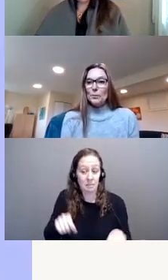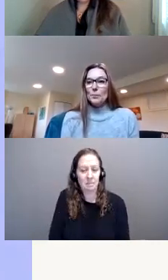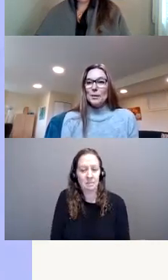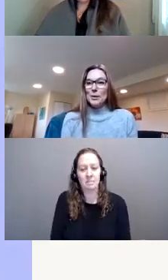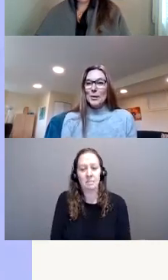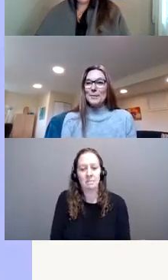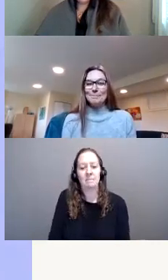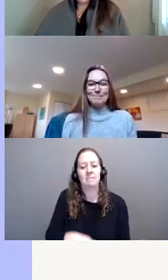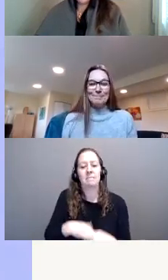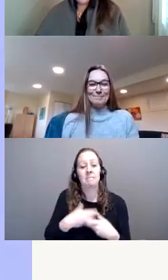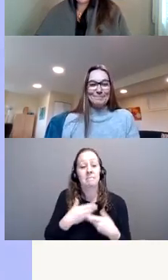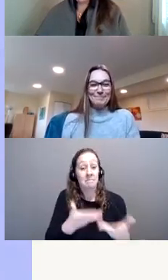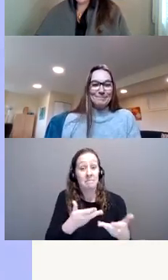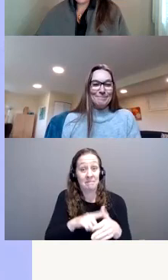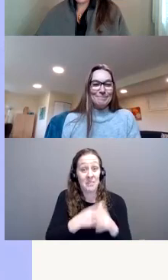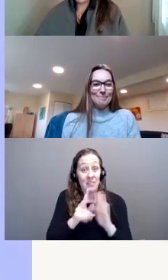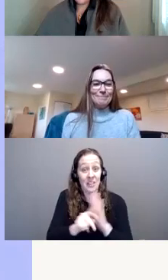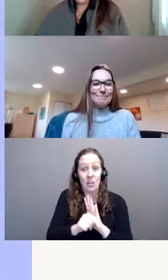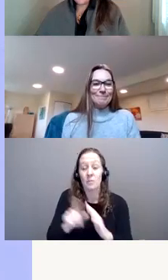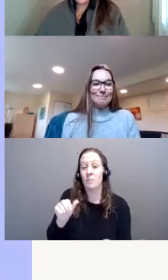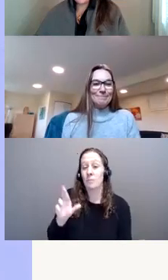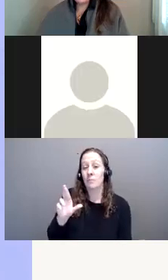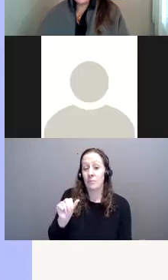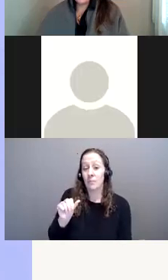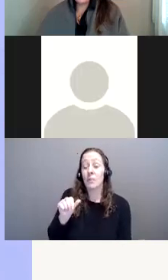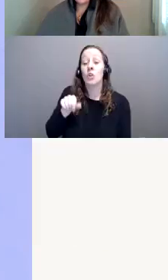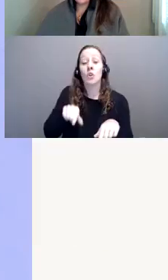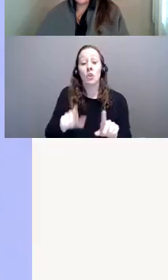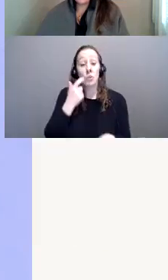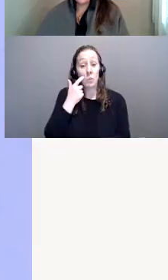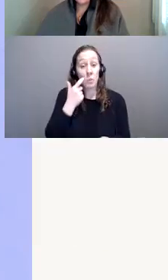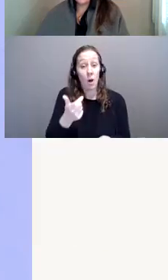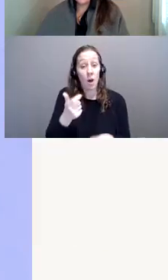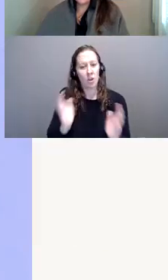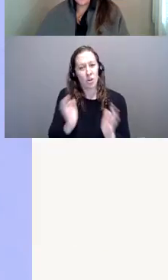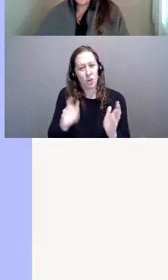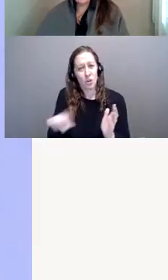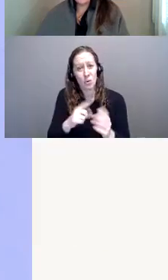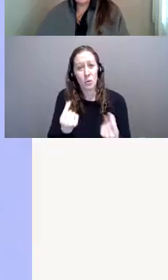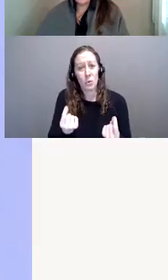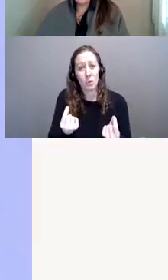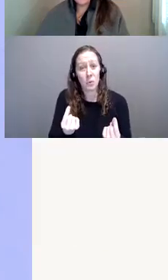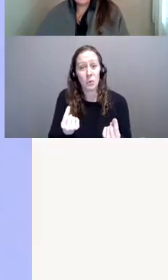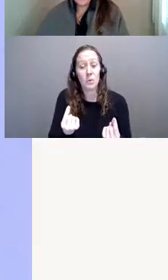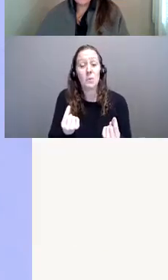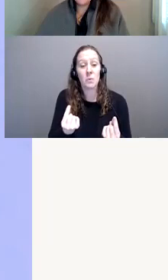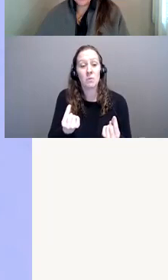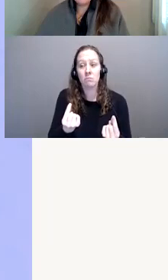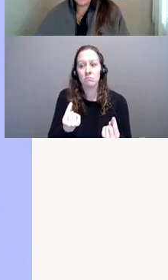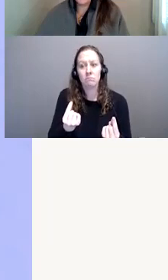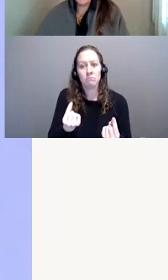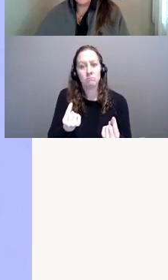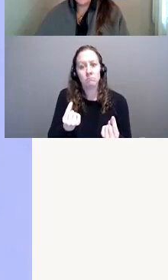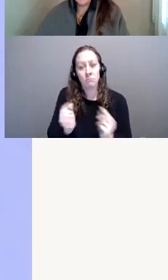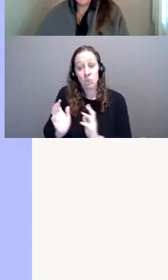So take it away. And please, while you're watching this video, we encourage you to give us your feedback in the